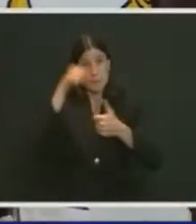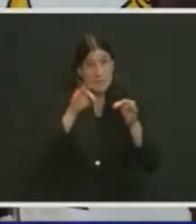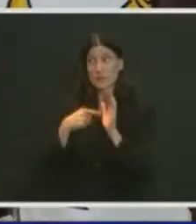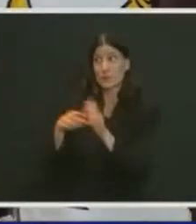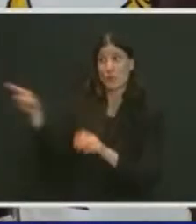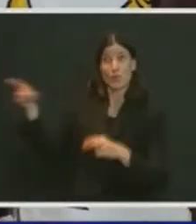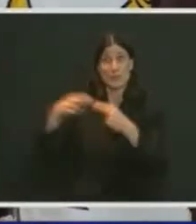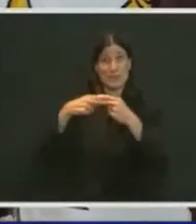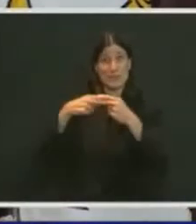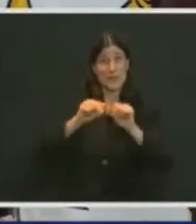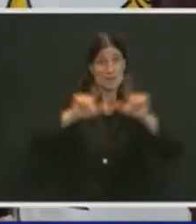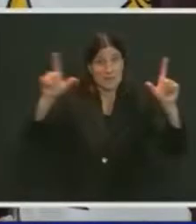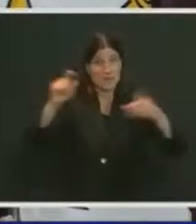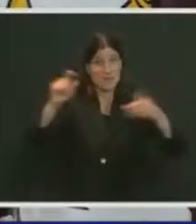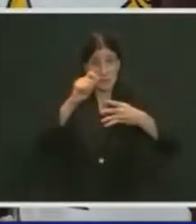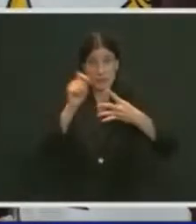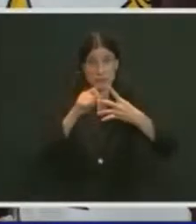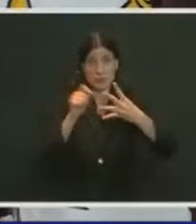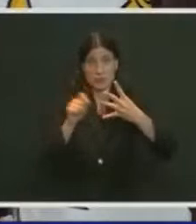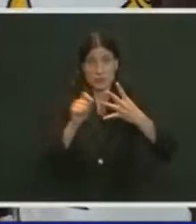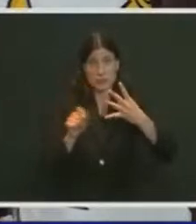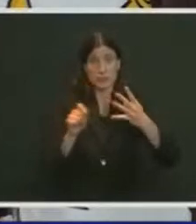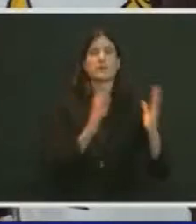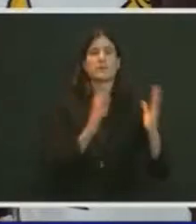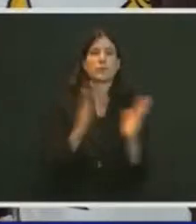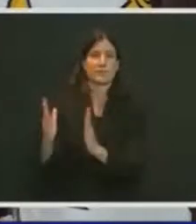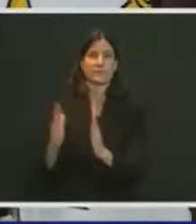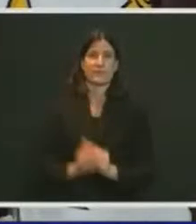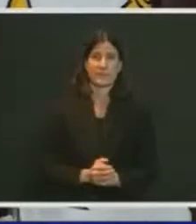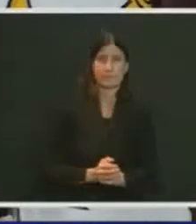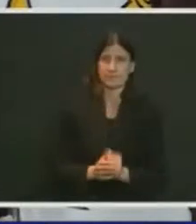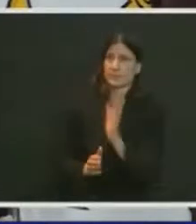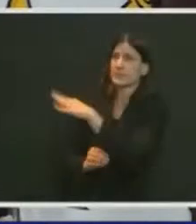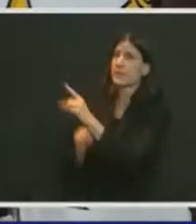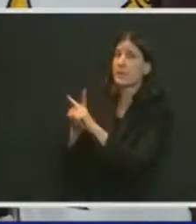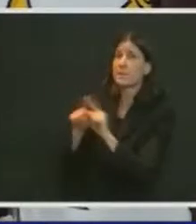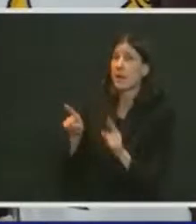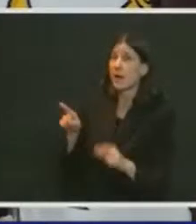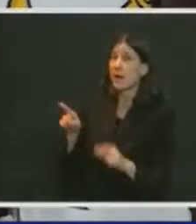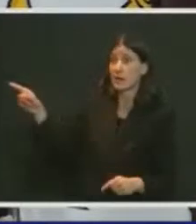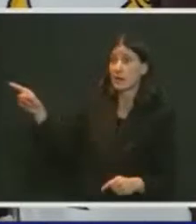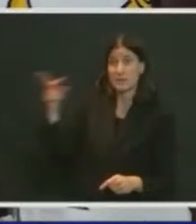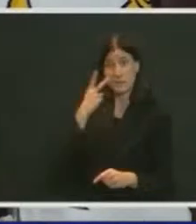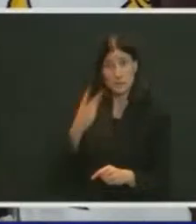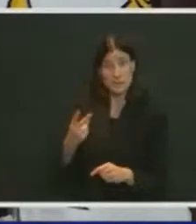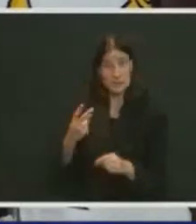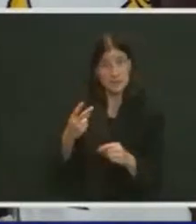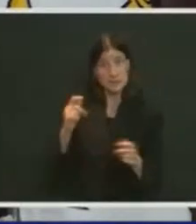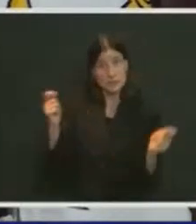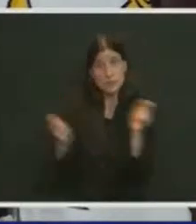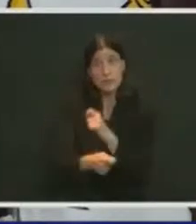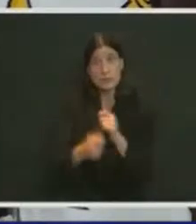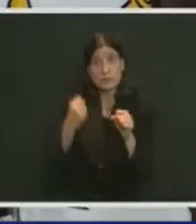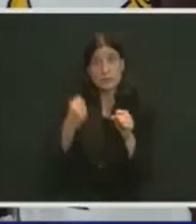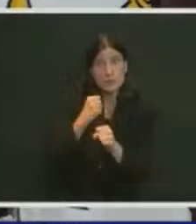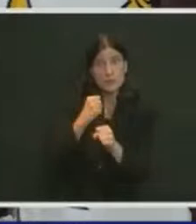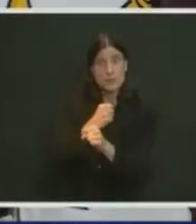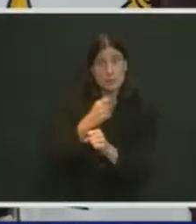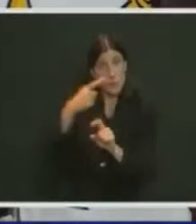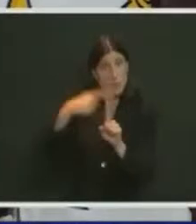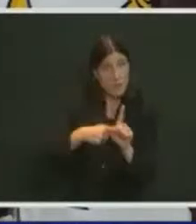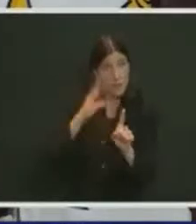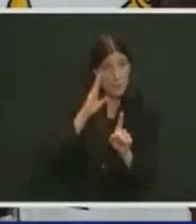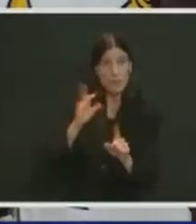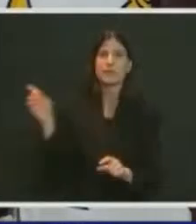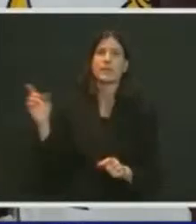call at the end of the day. Nothing changed in what you're seeing in the data? No, that was my